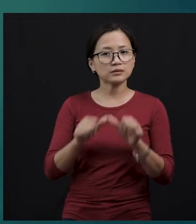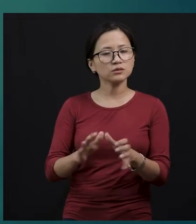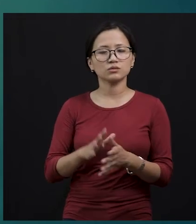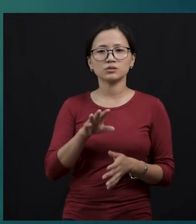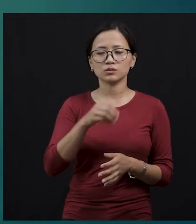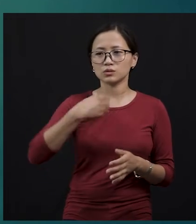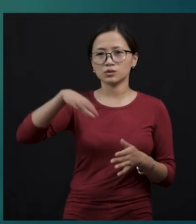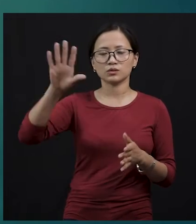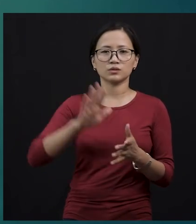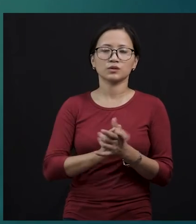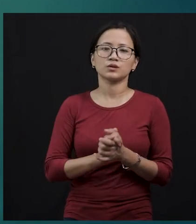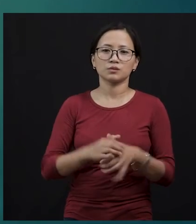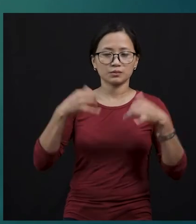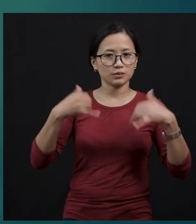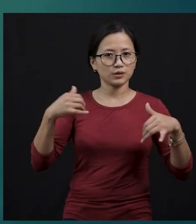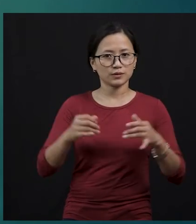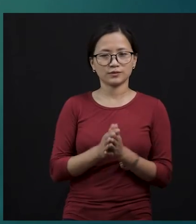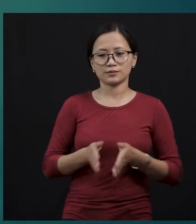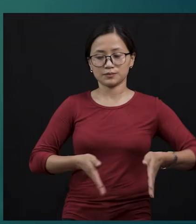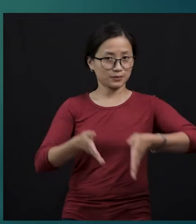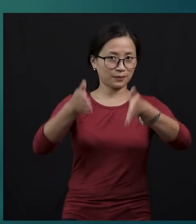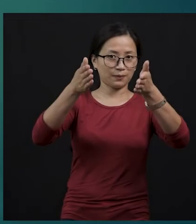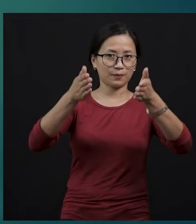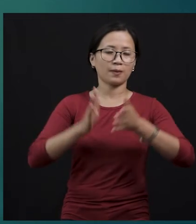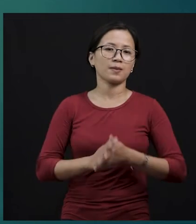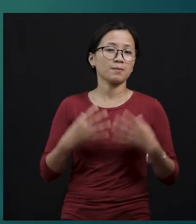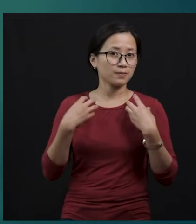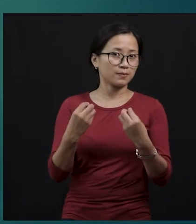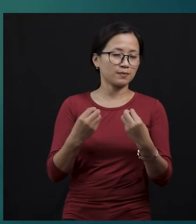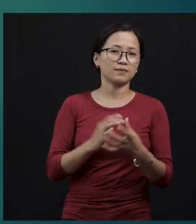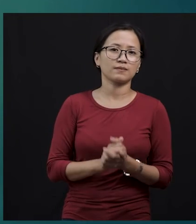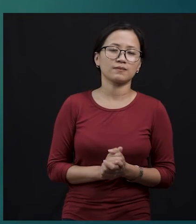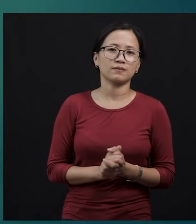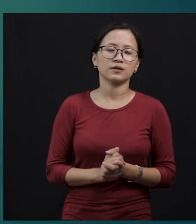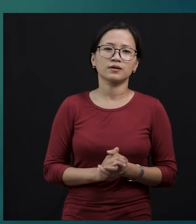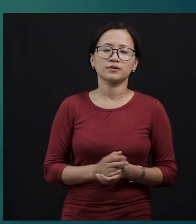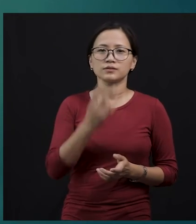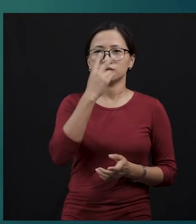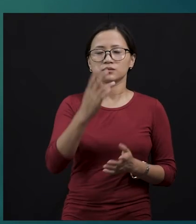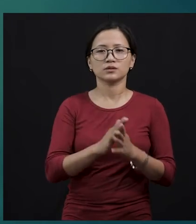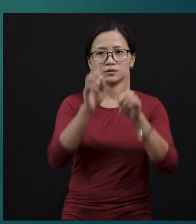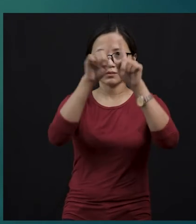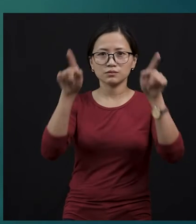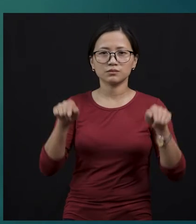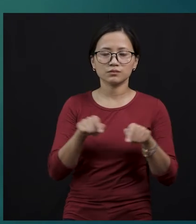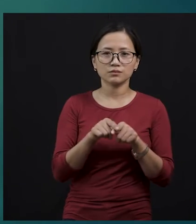with the stones maybe. You just want to play in the river. And so the bridges are really beautiful. Even by looking at the